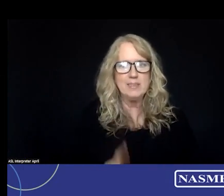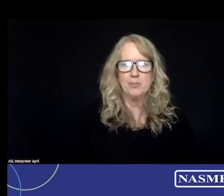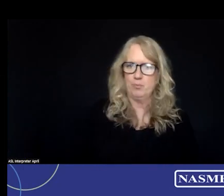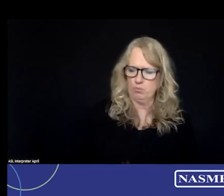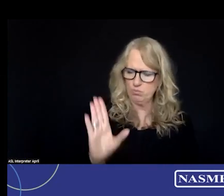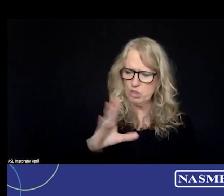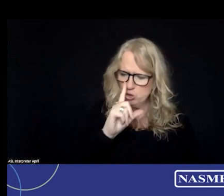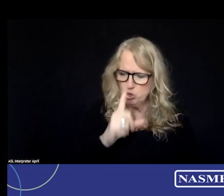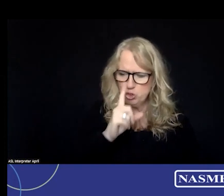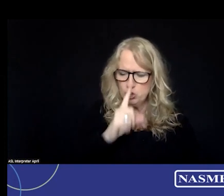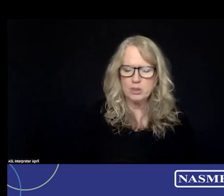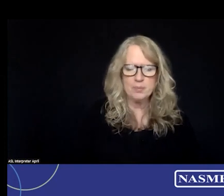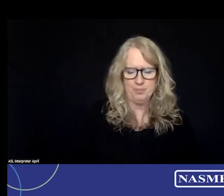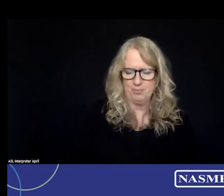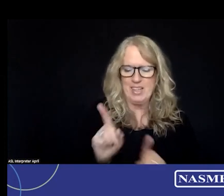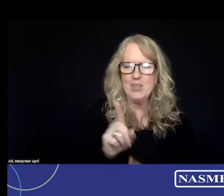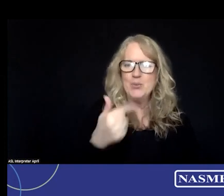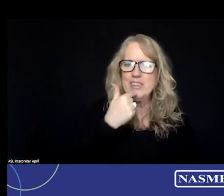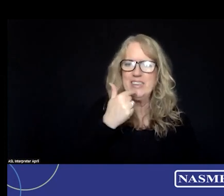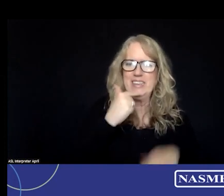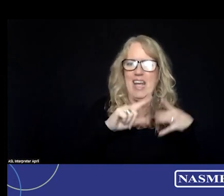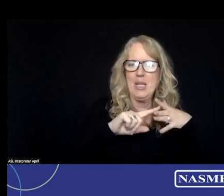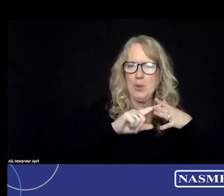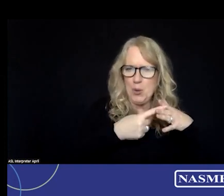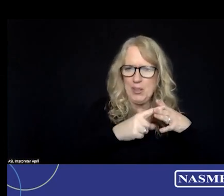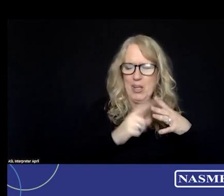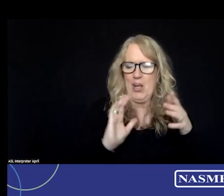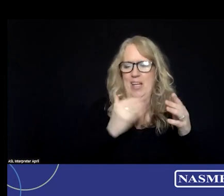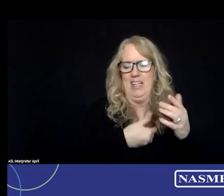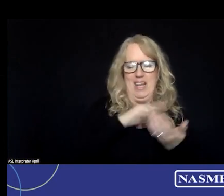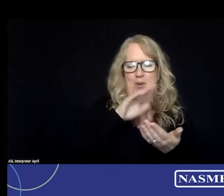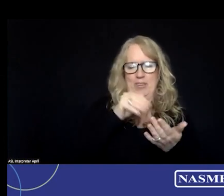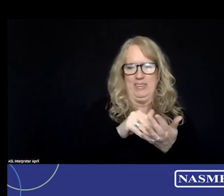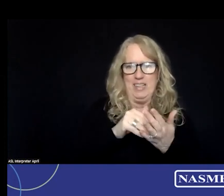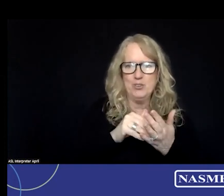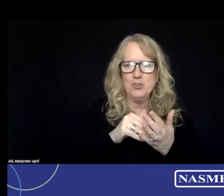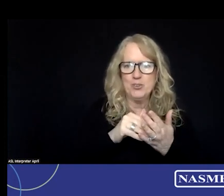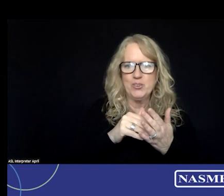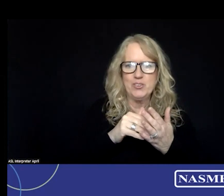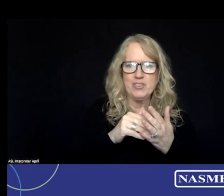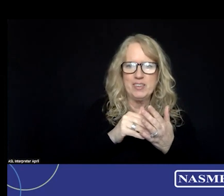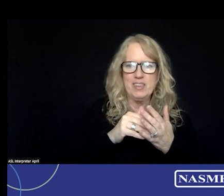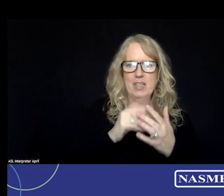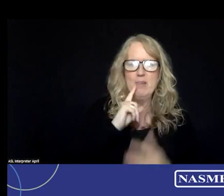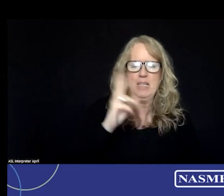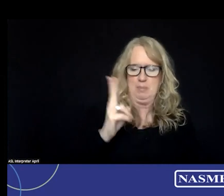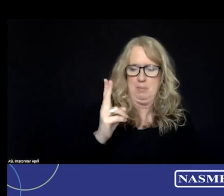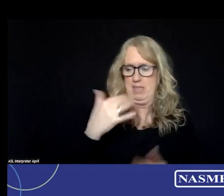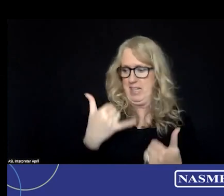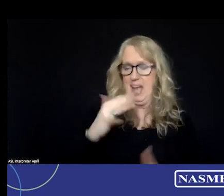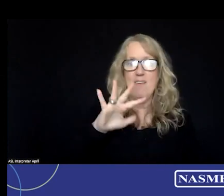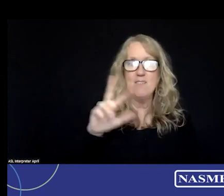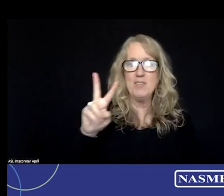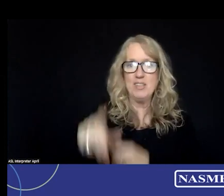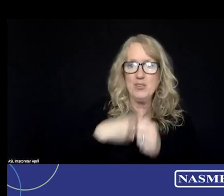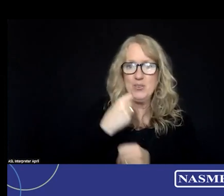Sure. As you said, it was pretty early on in our center's history We're 52 years old now, so